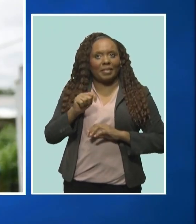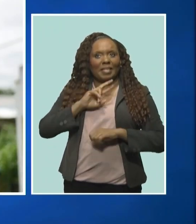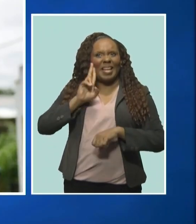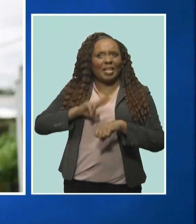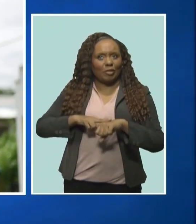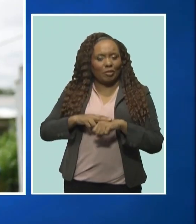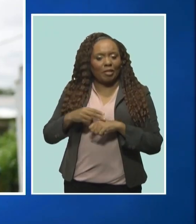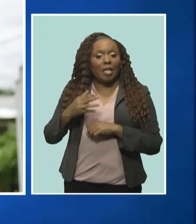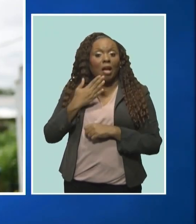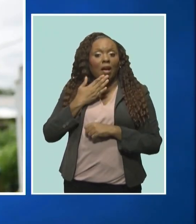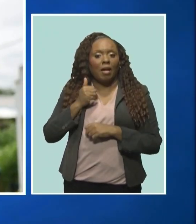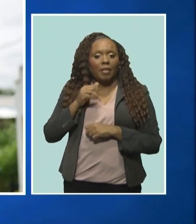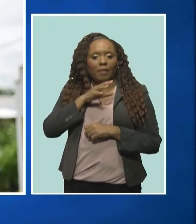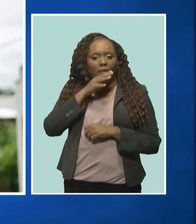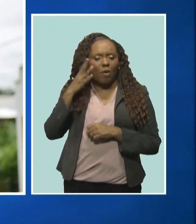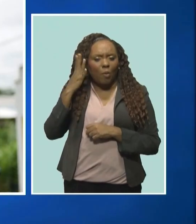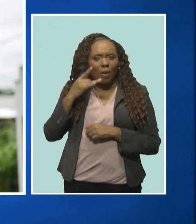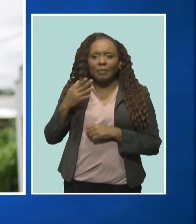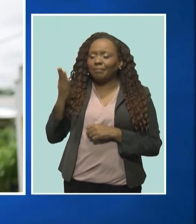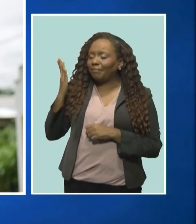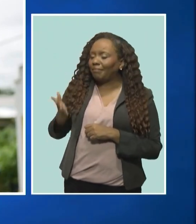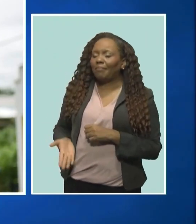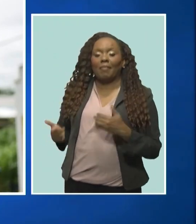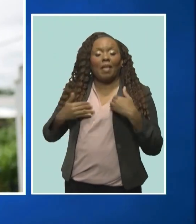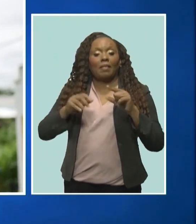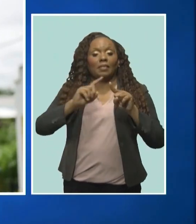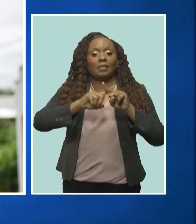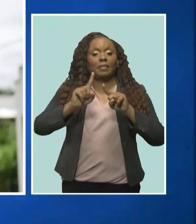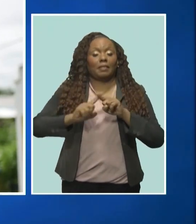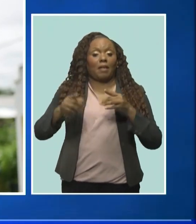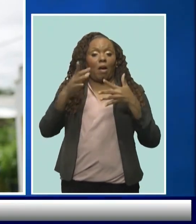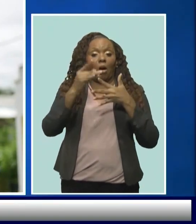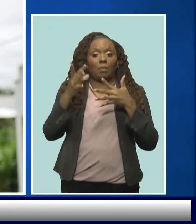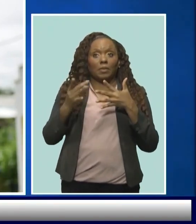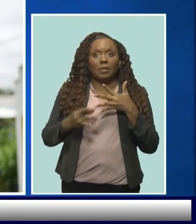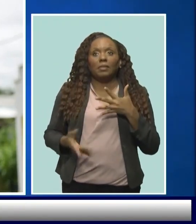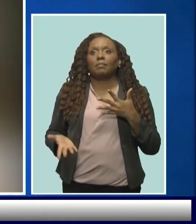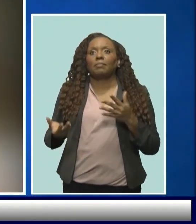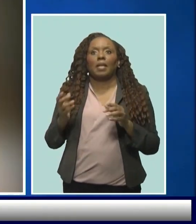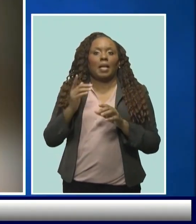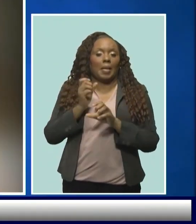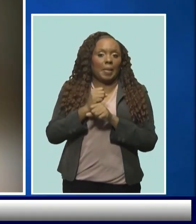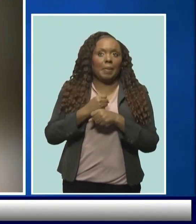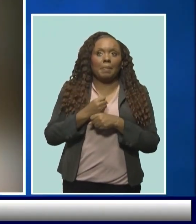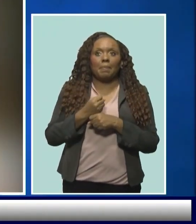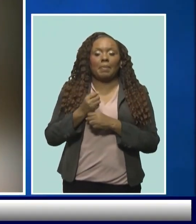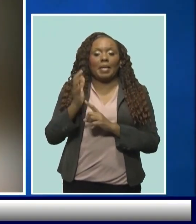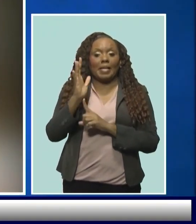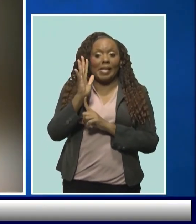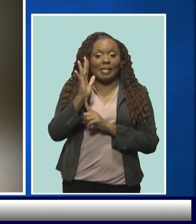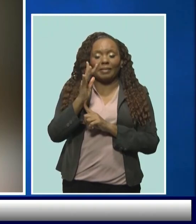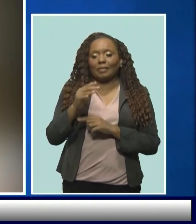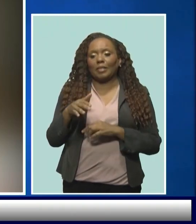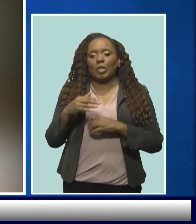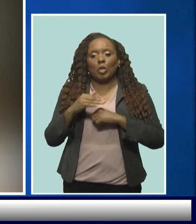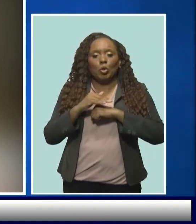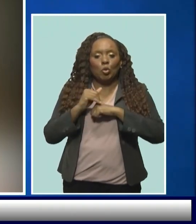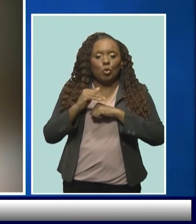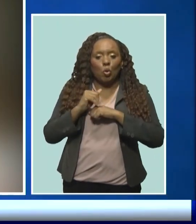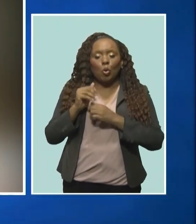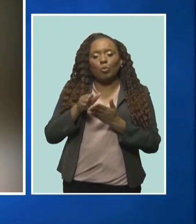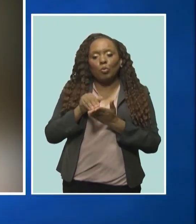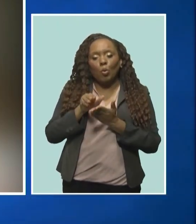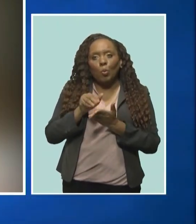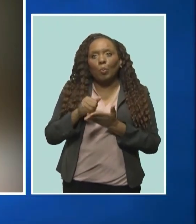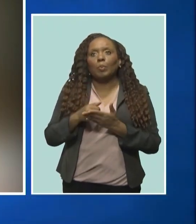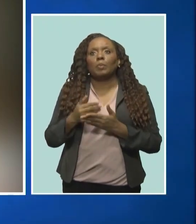we supply a variety of different options, as in I actually make candles, soaps, I provide natural honey